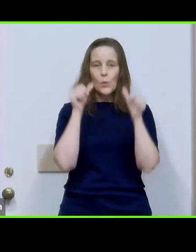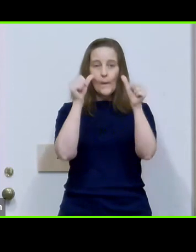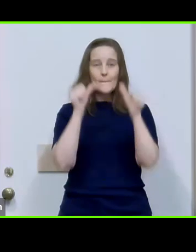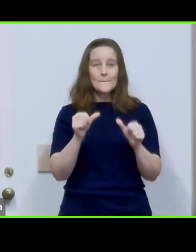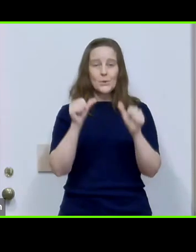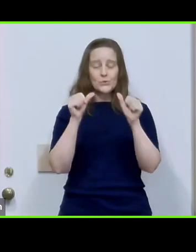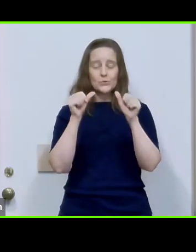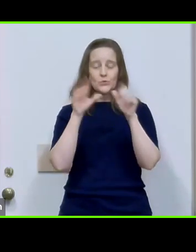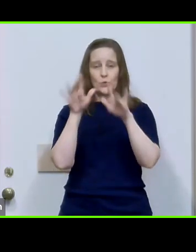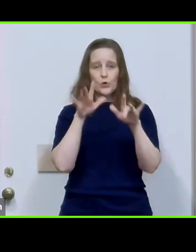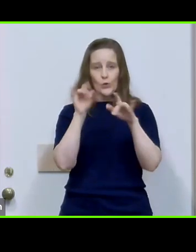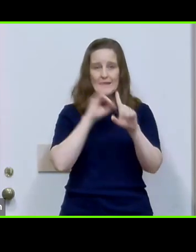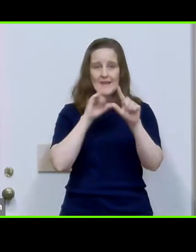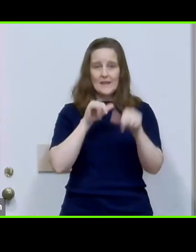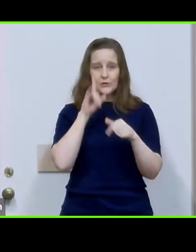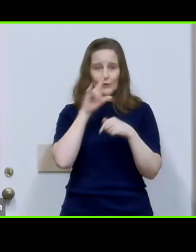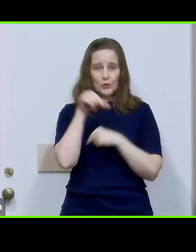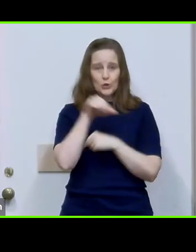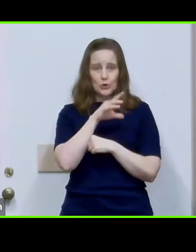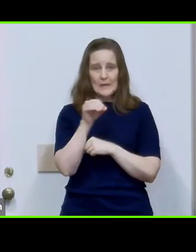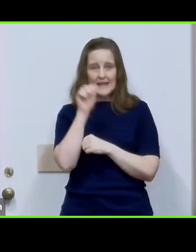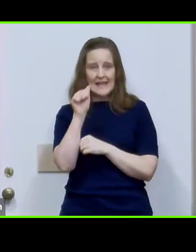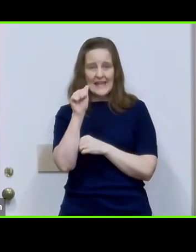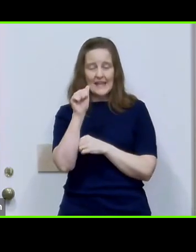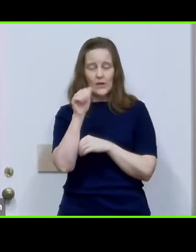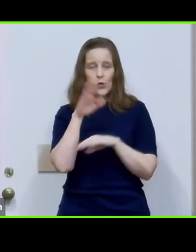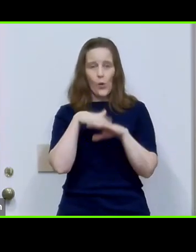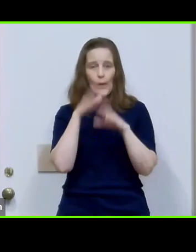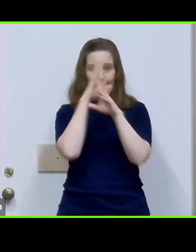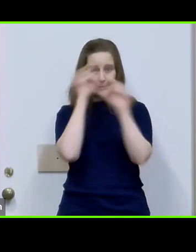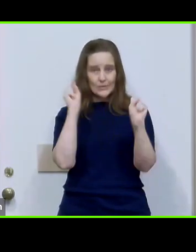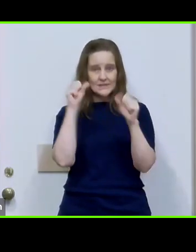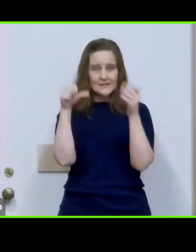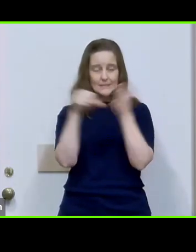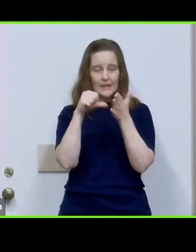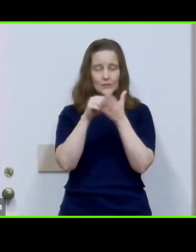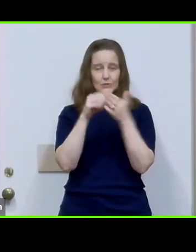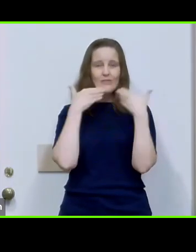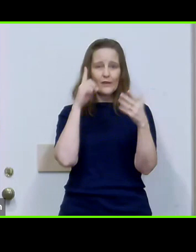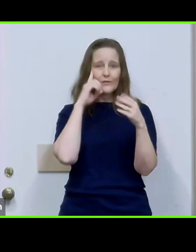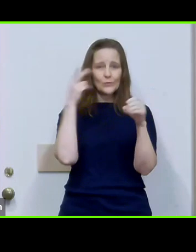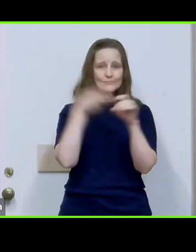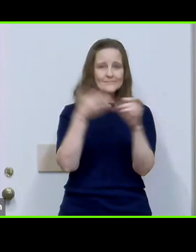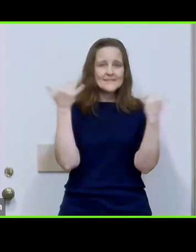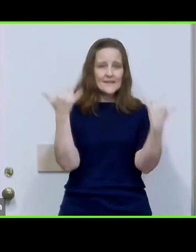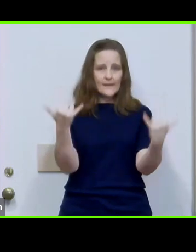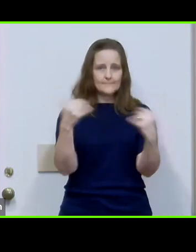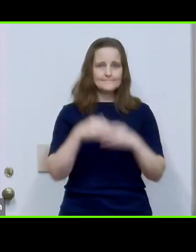answers, various Q&A in the next couple of days on the president's site. Thank you for being with us today.